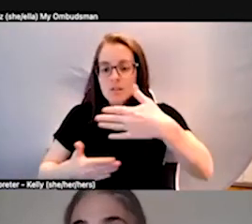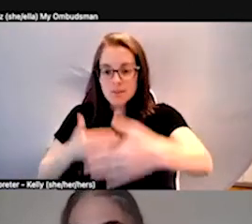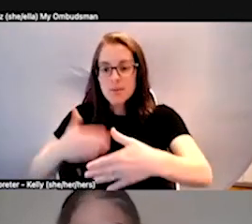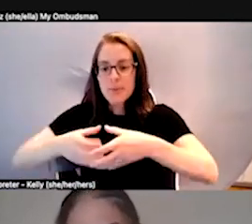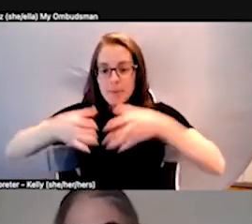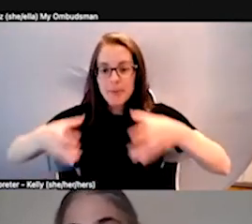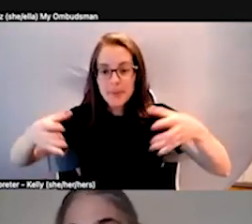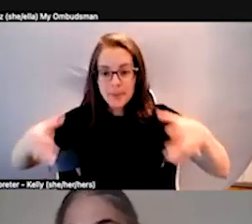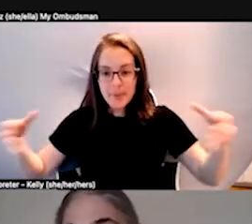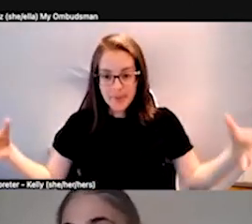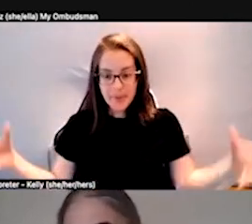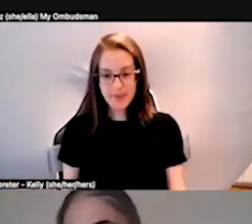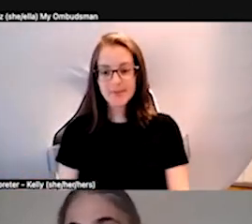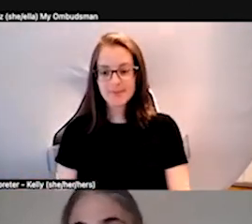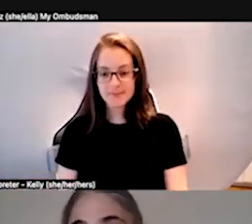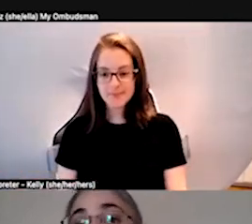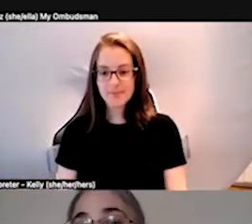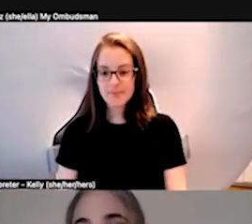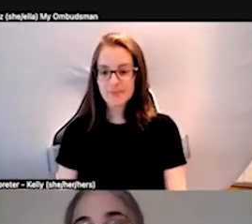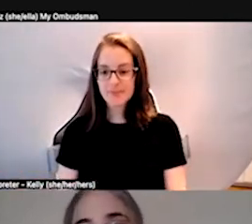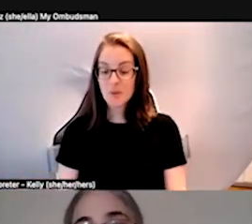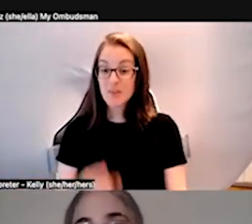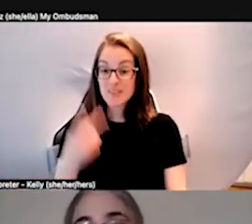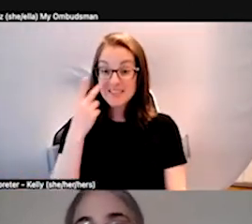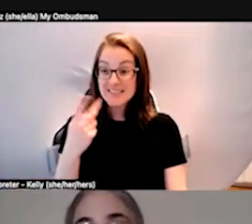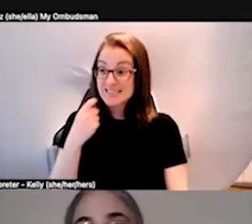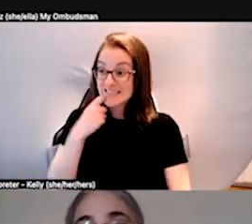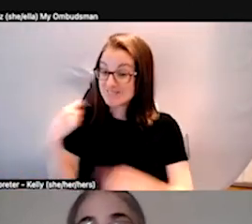seen a lot of progress in the last 5 to 10 years.